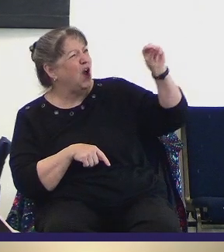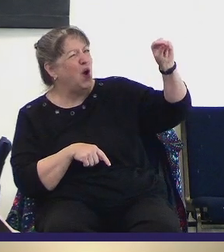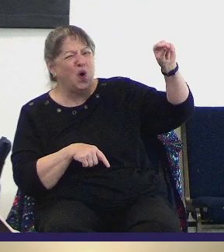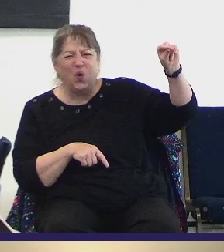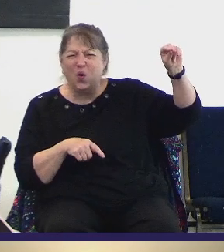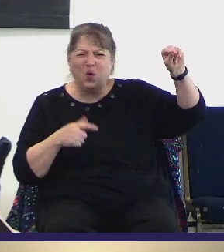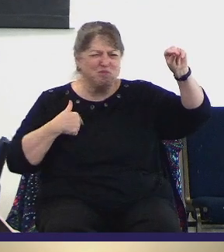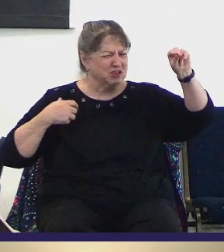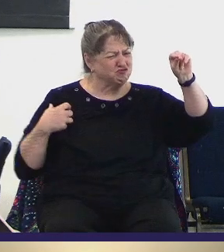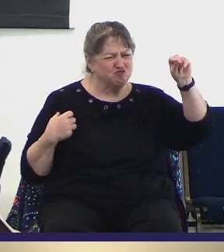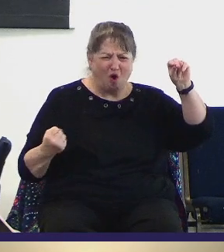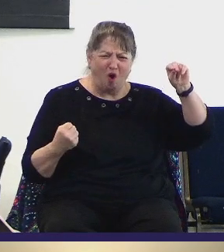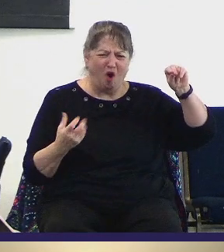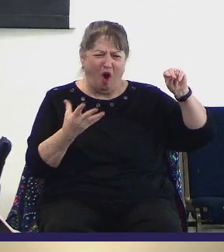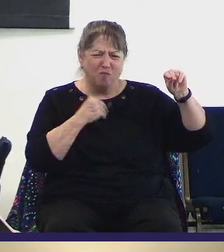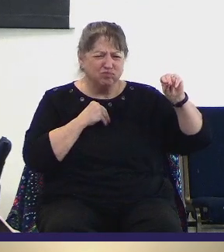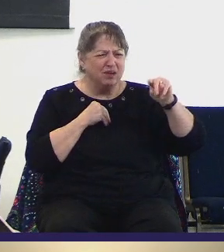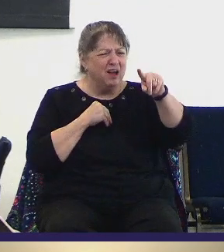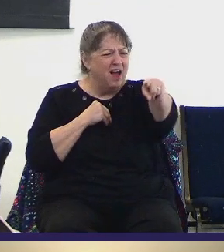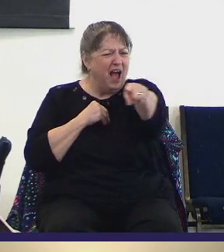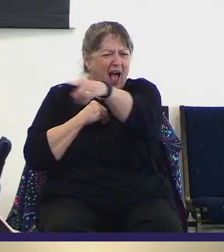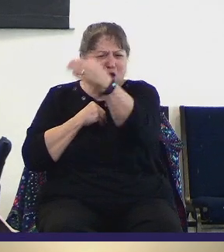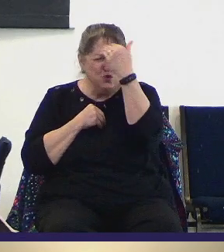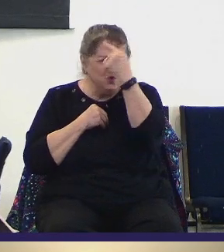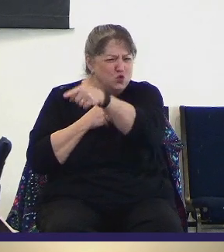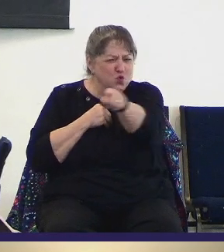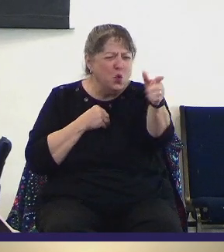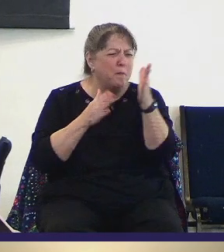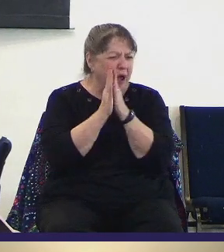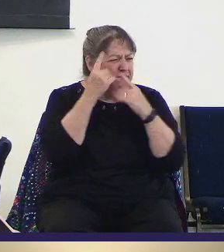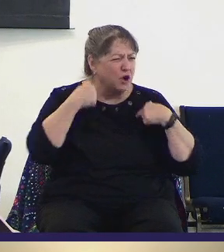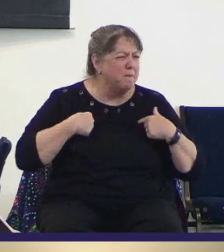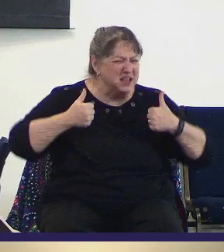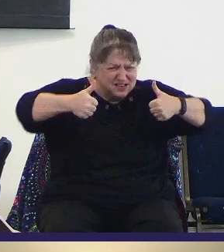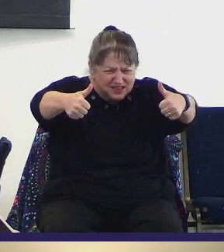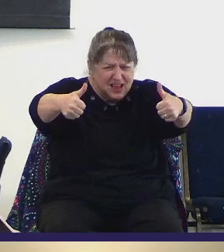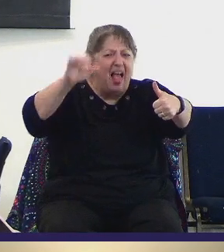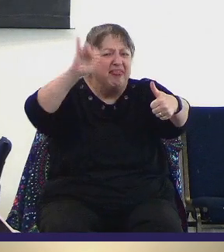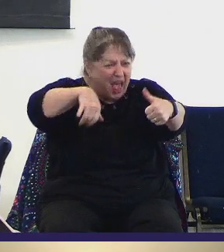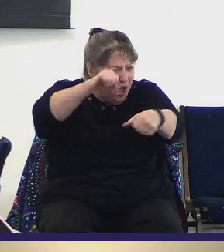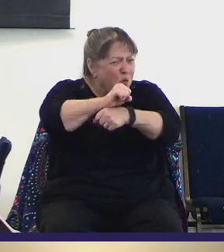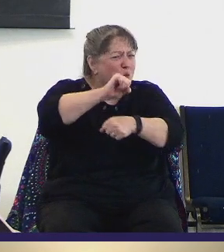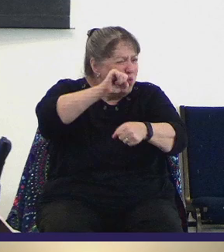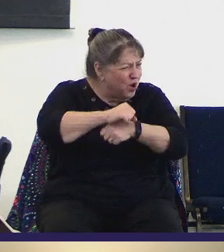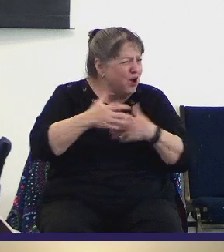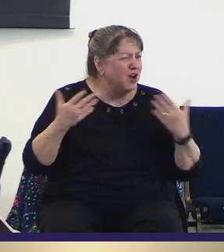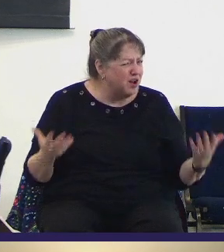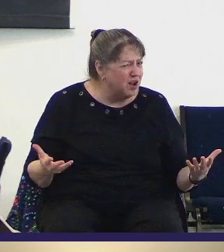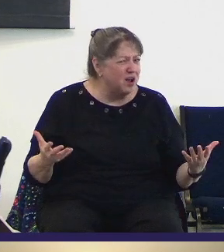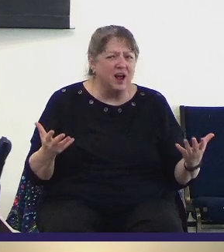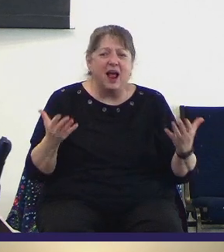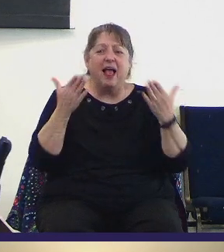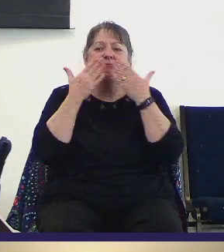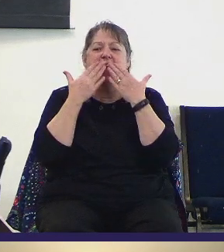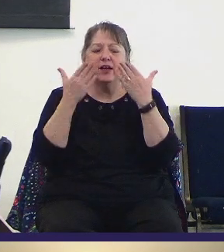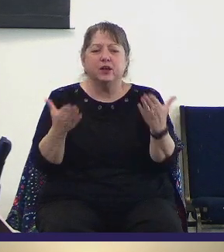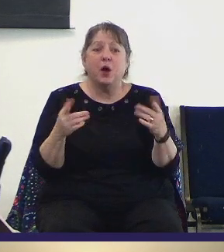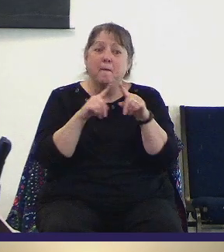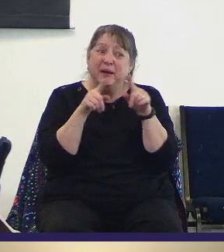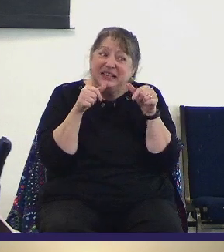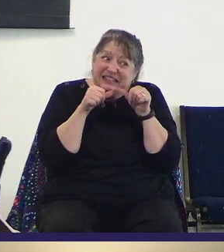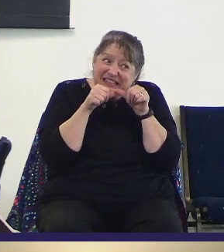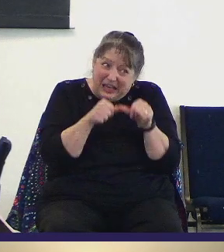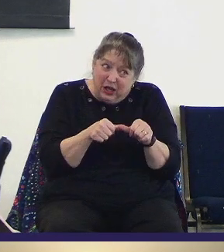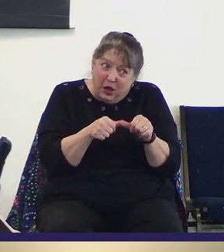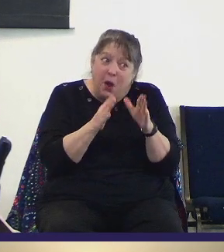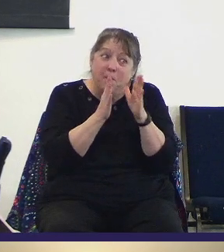your prayers in my spirit. Prayer works. And I want to say that from up here. So I'm asking you all to pray for me